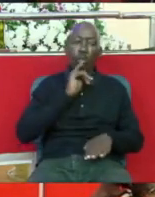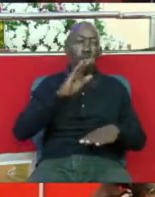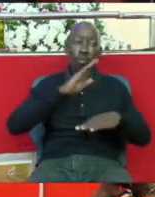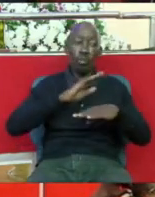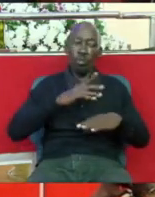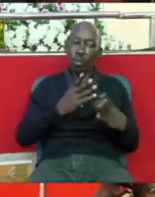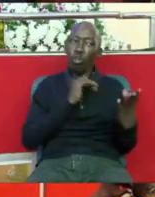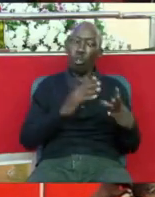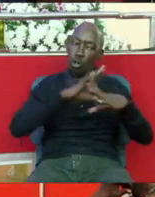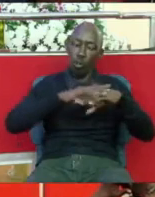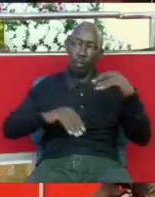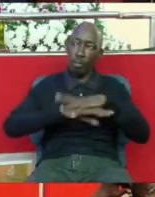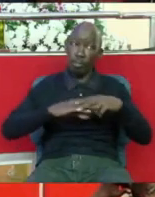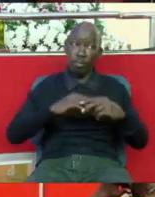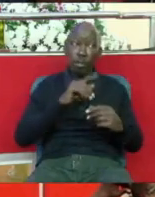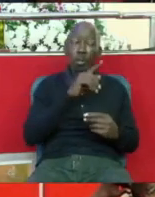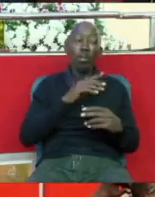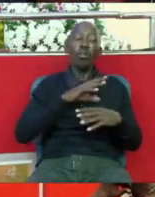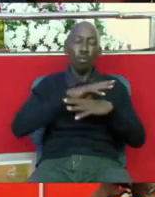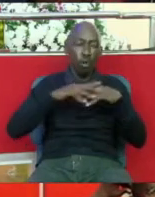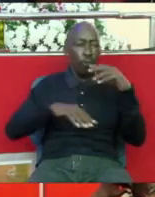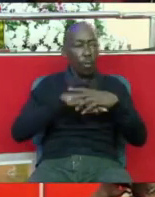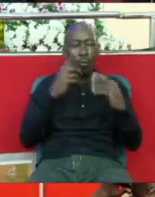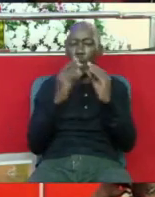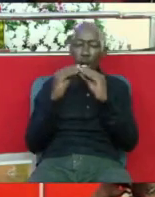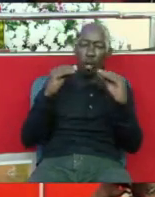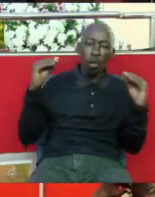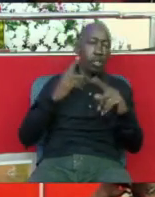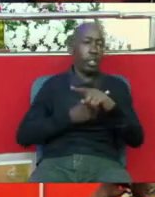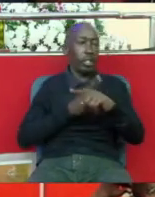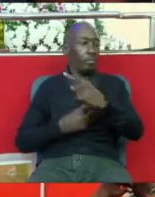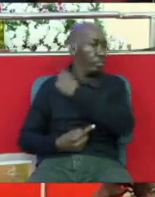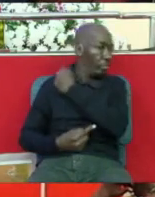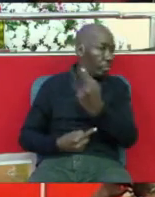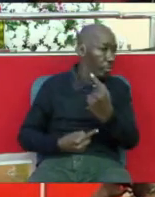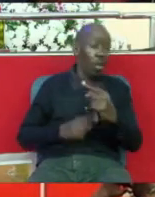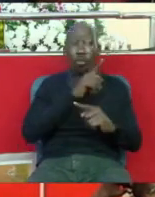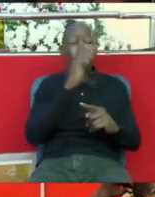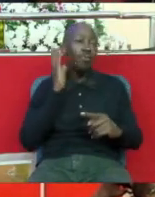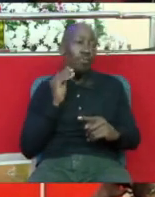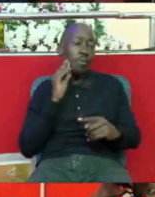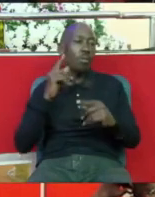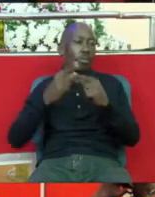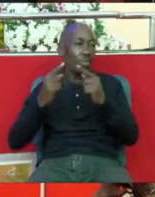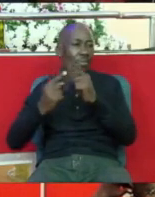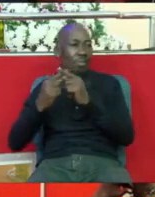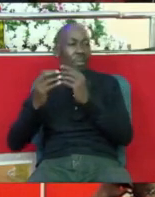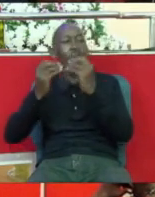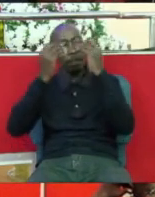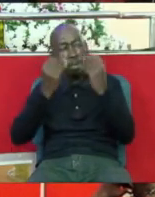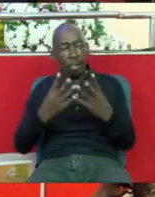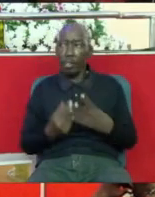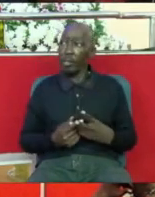comfortable. Haitakuwa nzuri. You've been too comfortable for too long. Umekuwa umetulia kwa muda mrefu sana. You've been too familiar with the situations for too long. Umekuwa katika hali ambayo